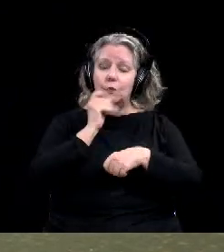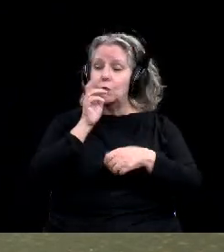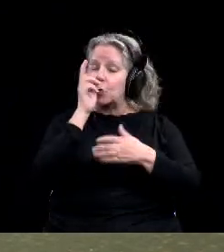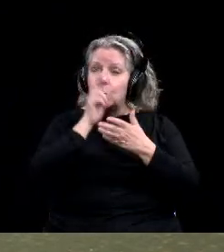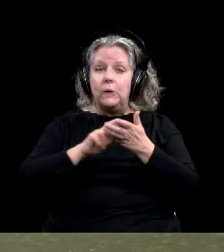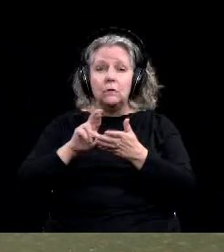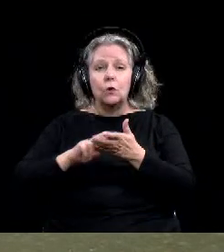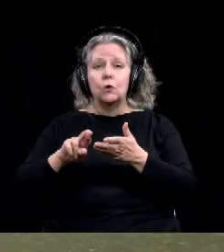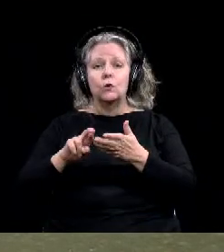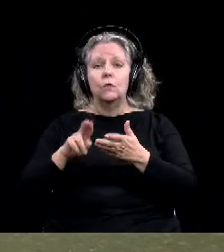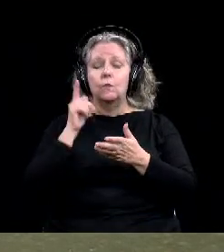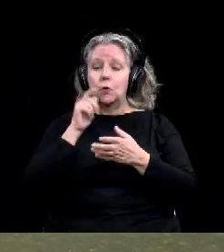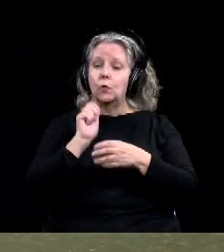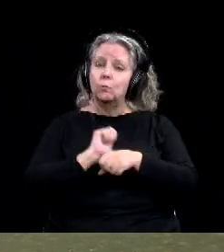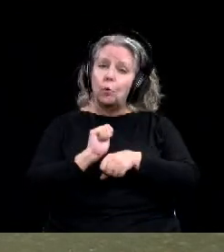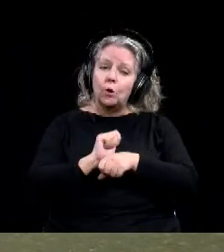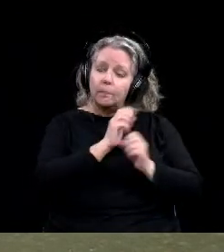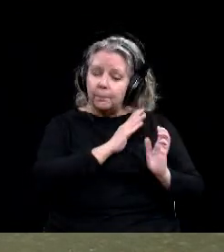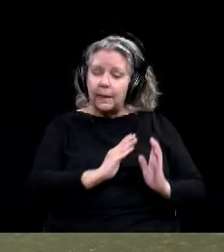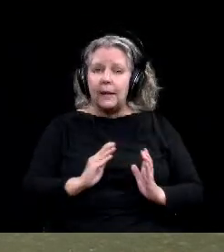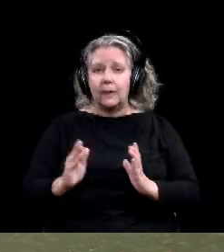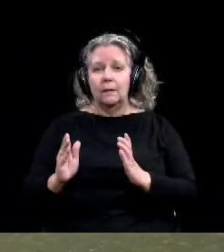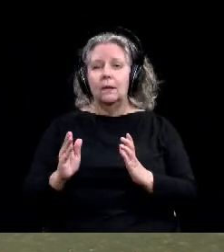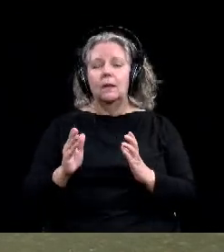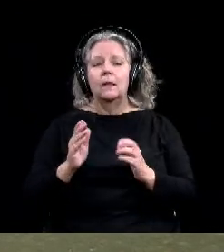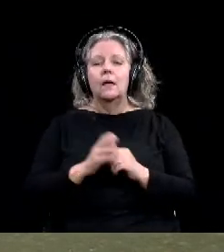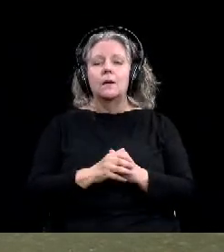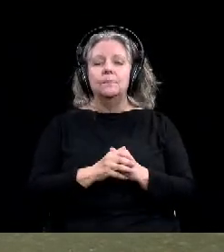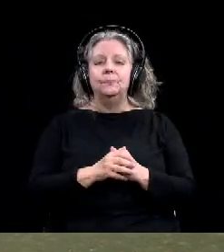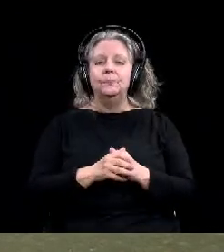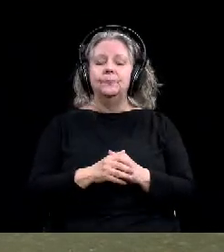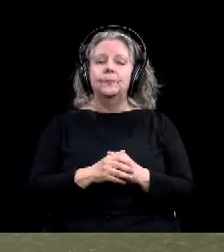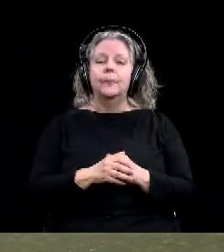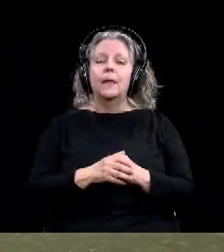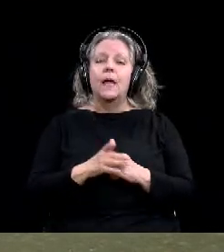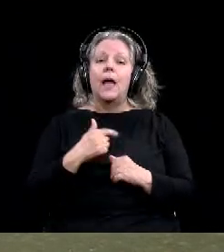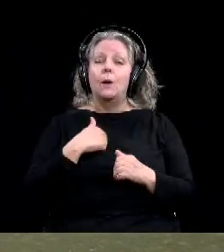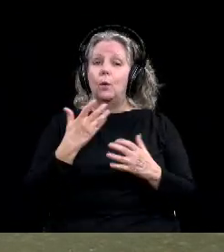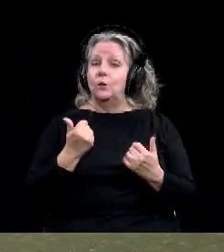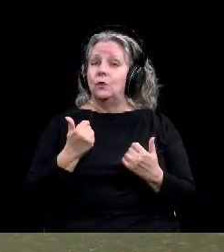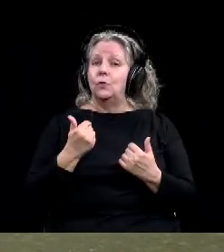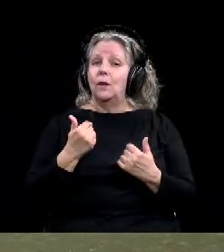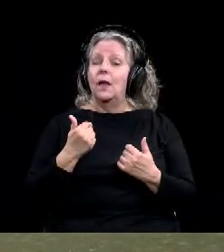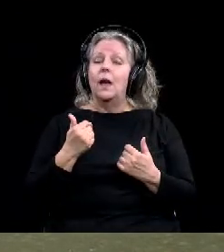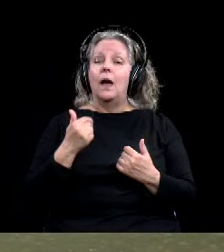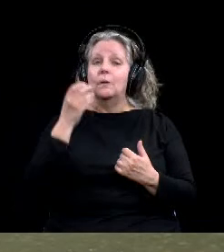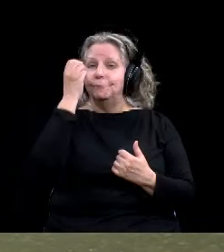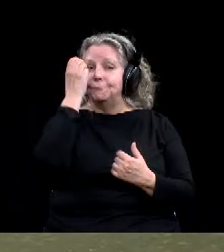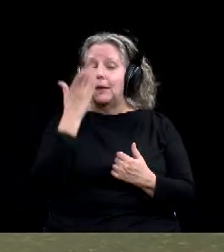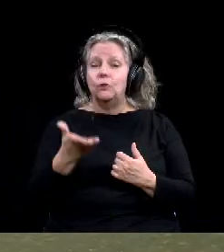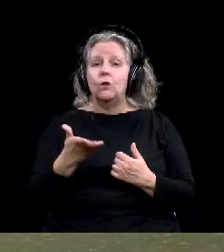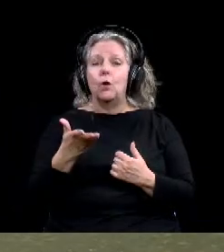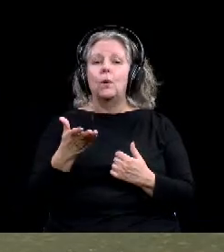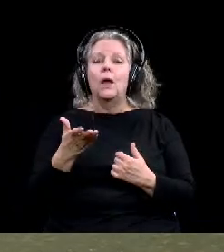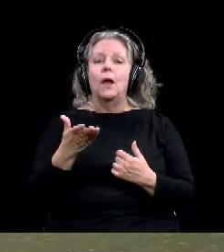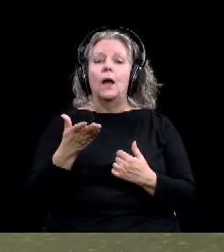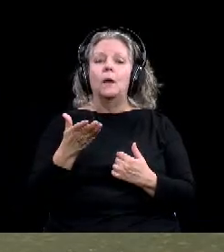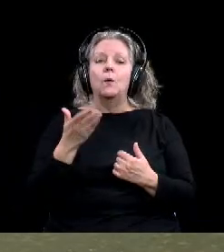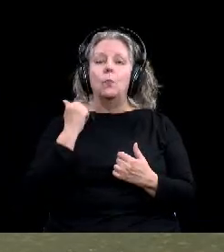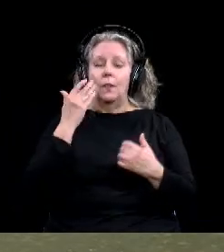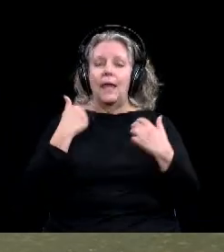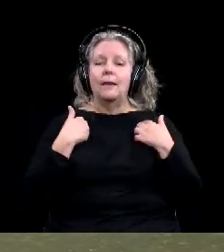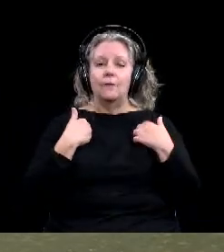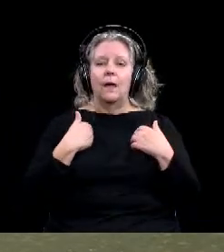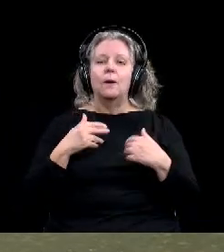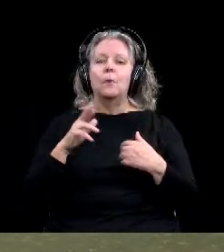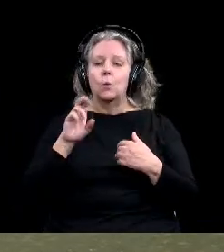I want to remind our viewers that this will have a complete replay in Spanish at 4:30 and a complete replay in English at 7, and it's always available on